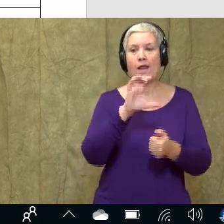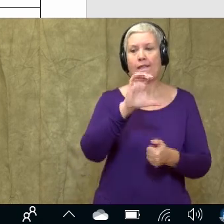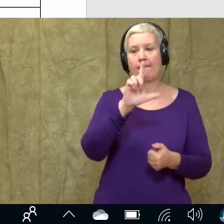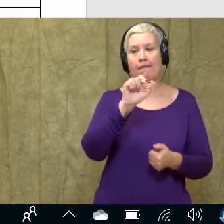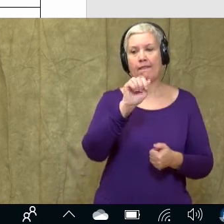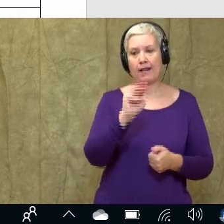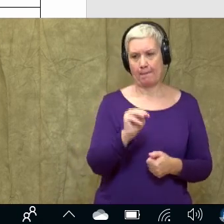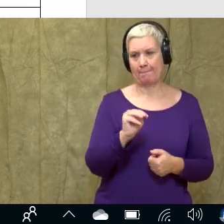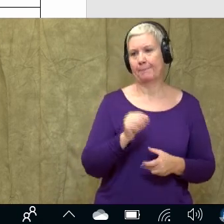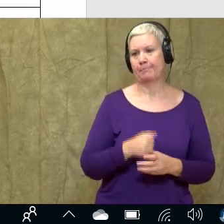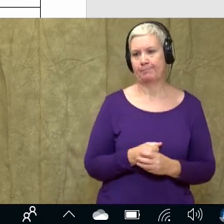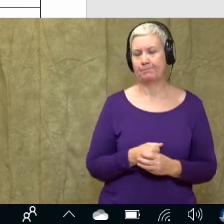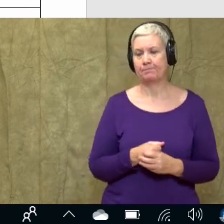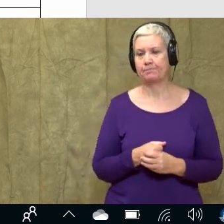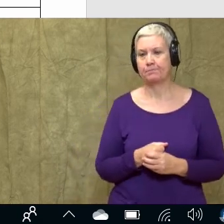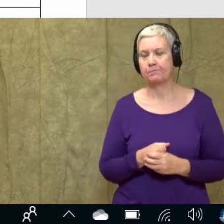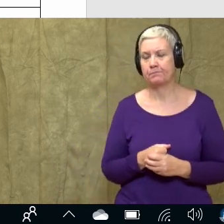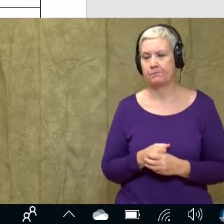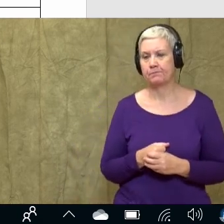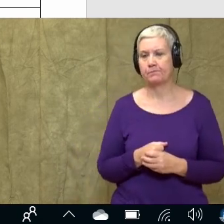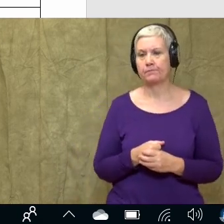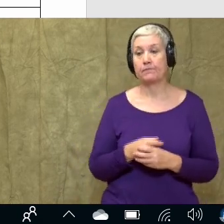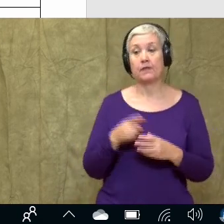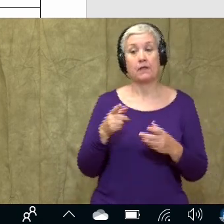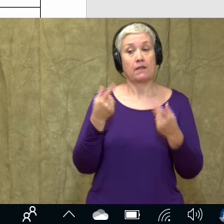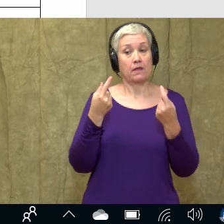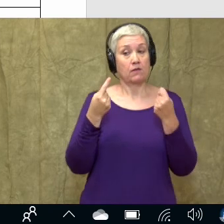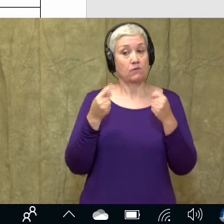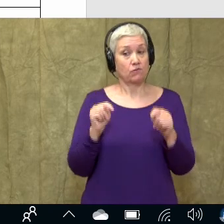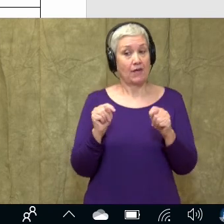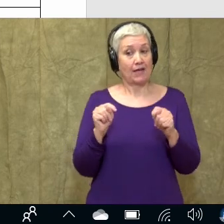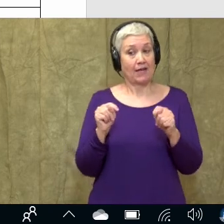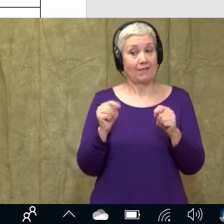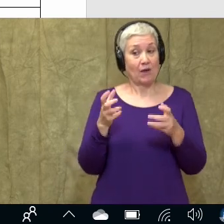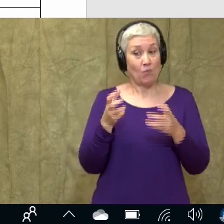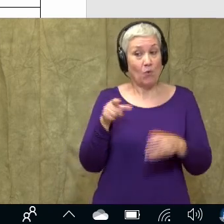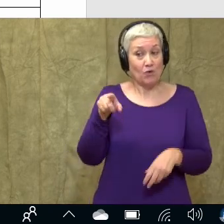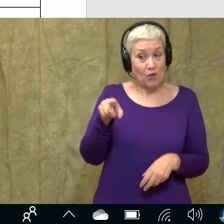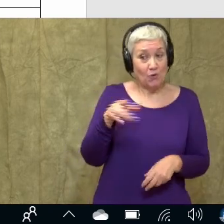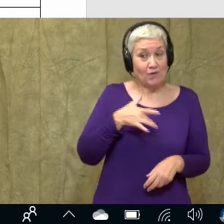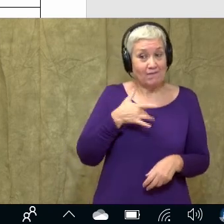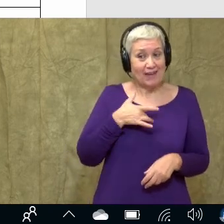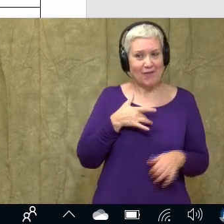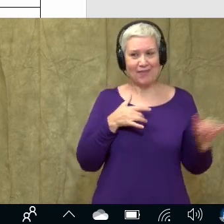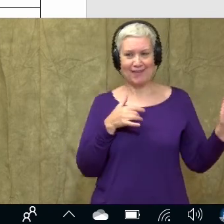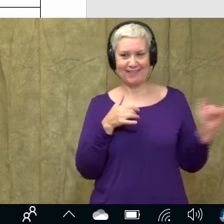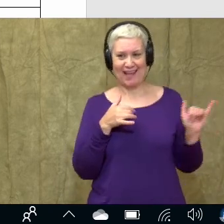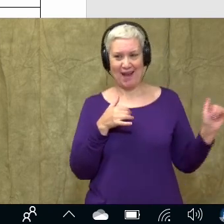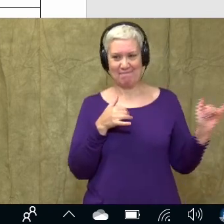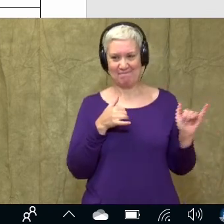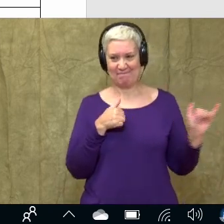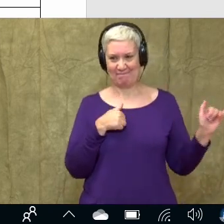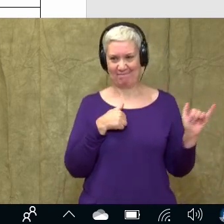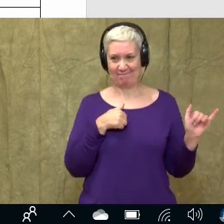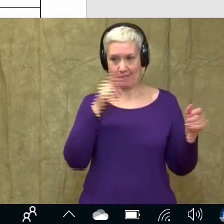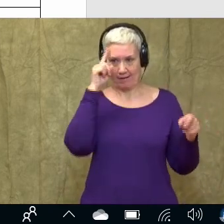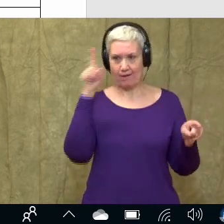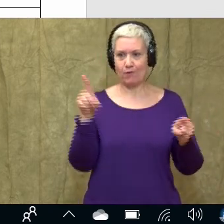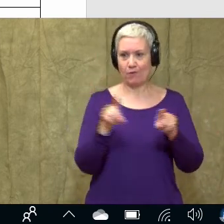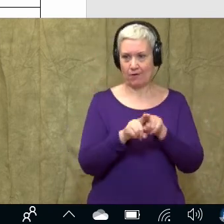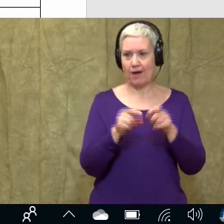life? Remember that they're trying to get you to feel a certain way. They want you to agree with